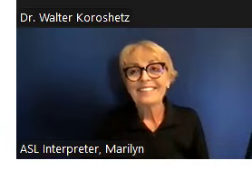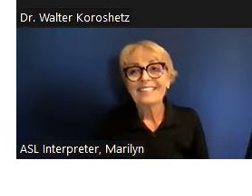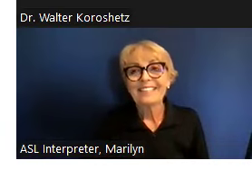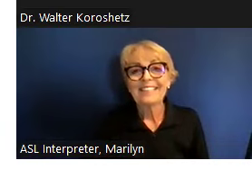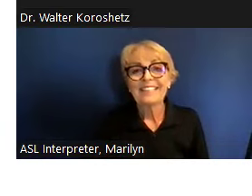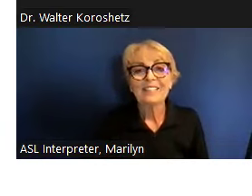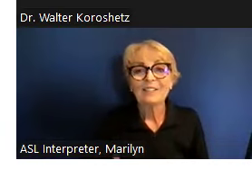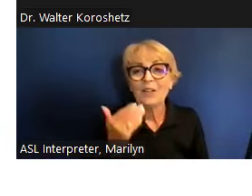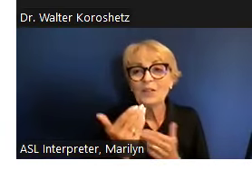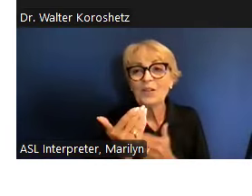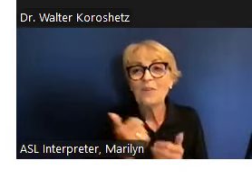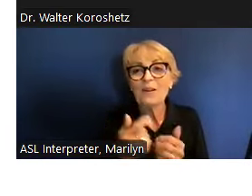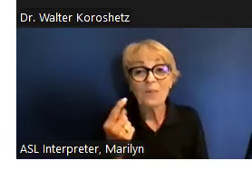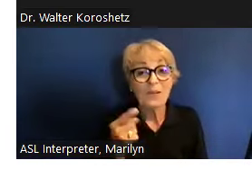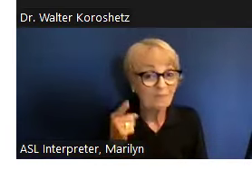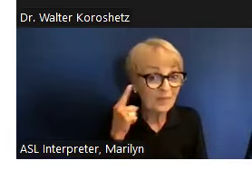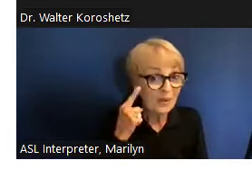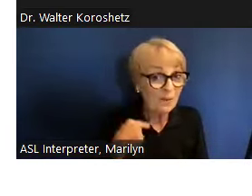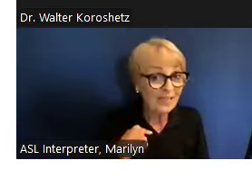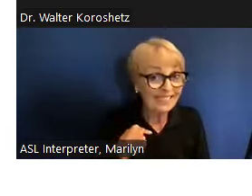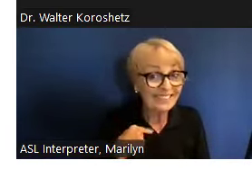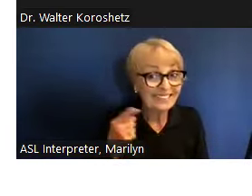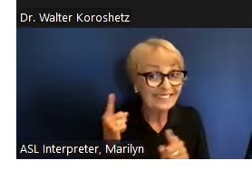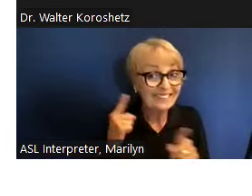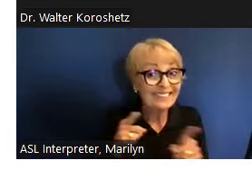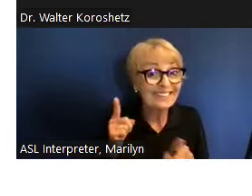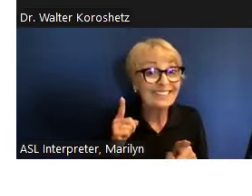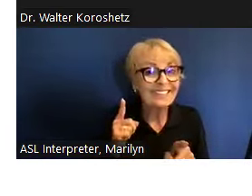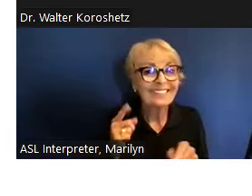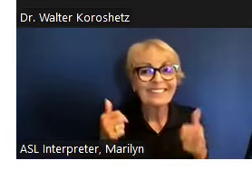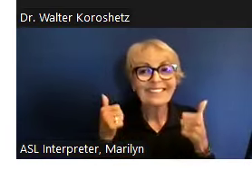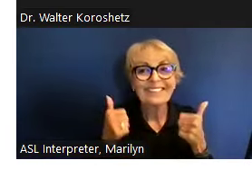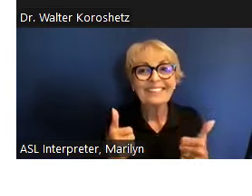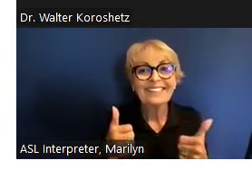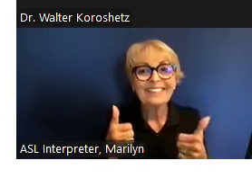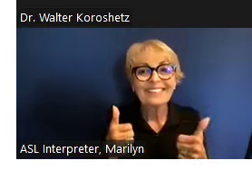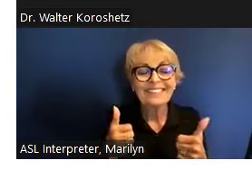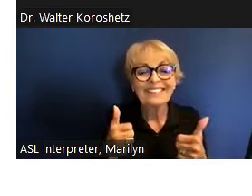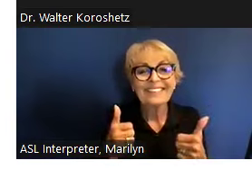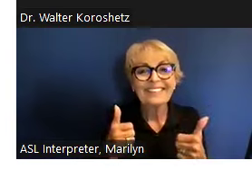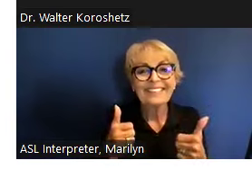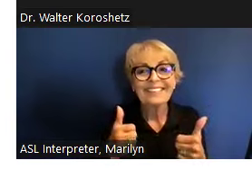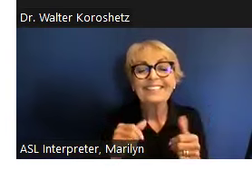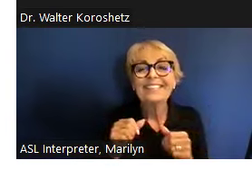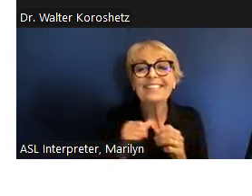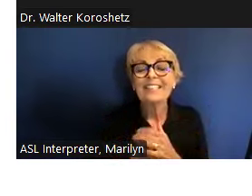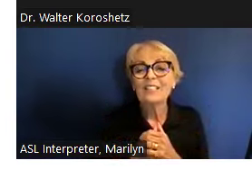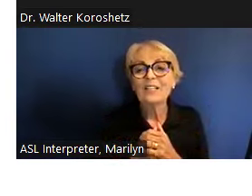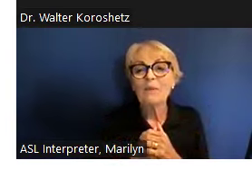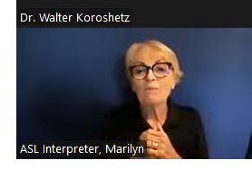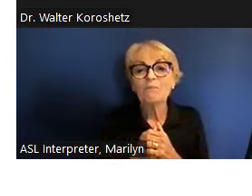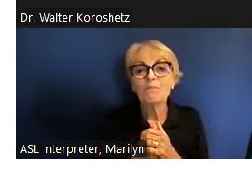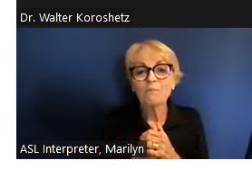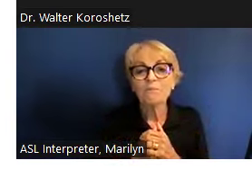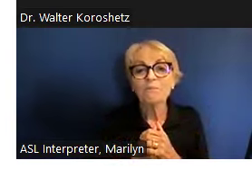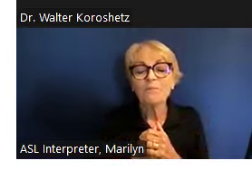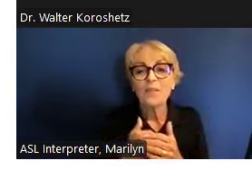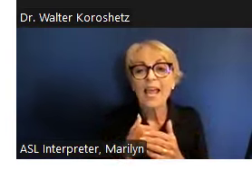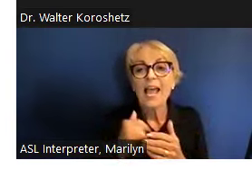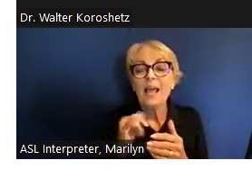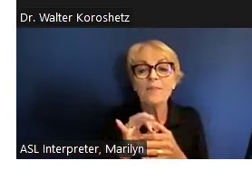Hi, good morning, everyone. Can you hear me? Okay, good. Yeah. Yep. So yeah, I am the facilitator of